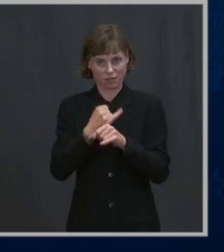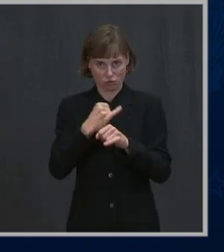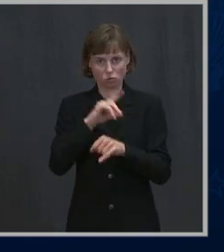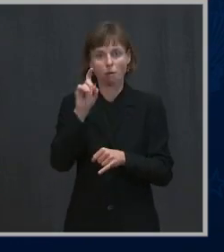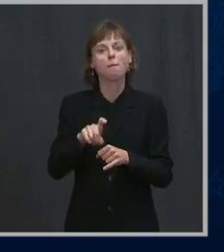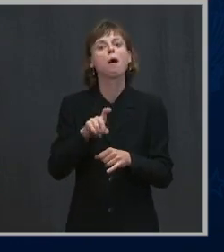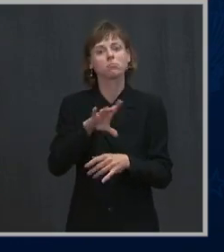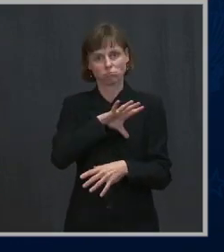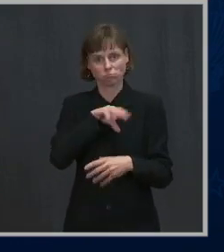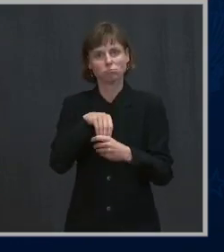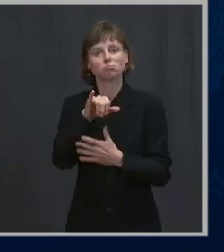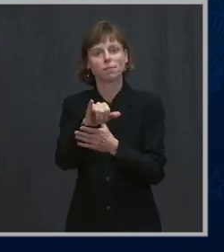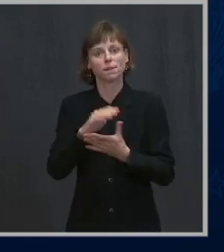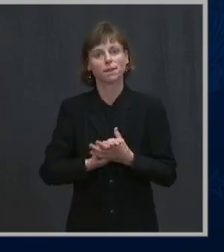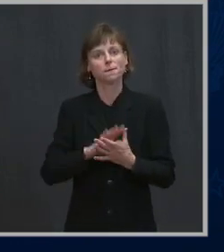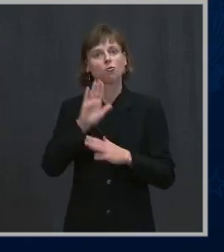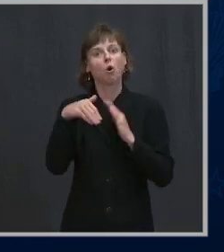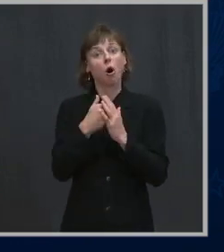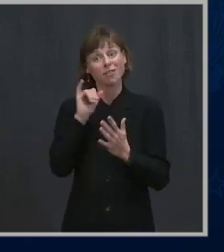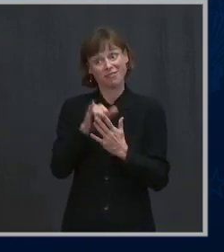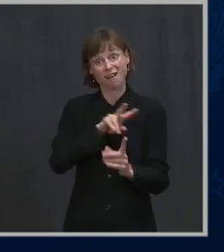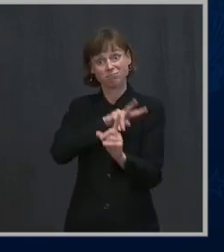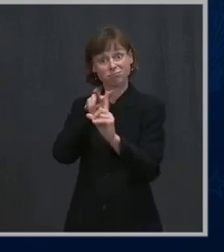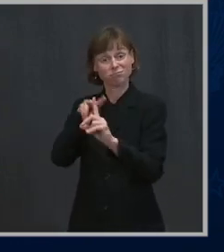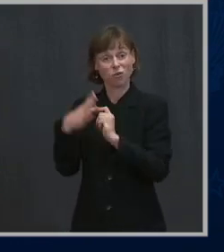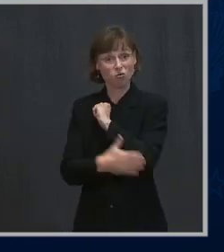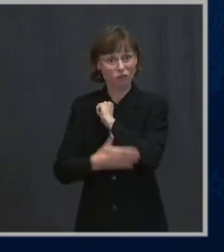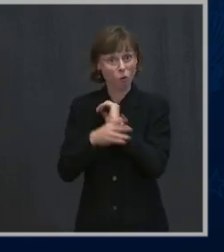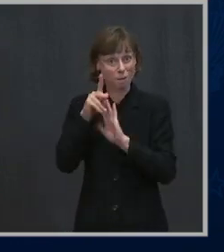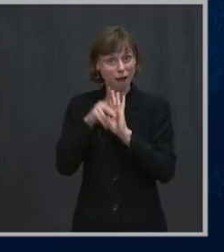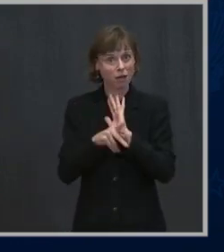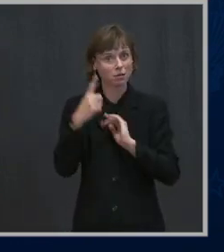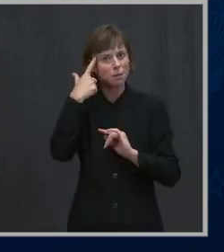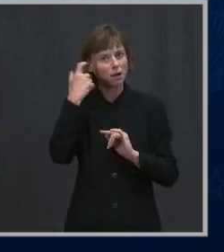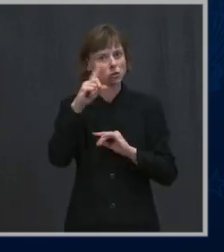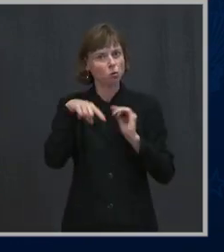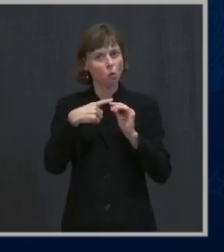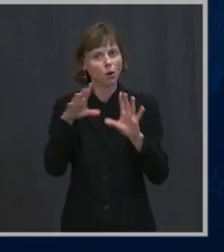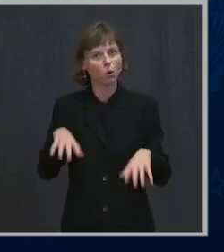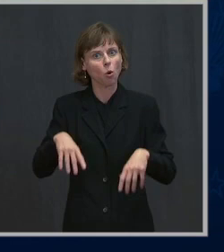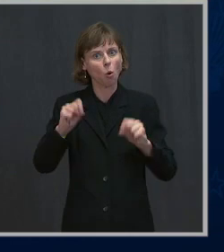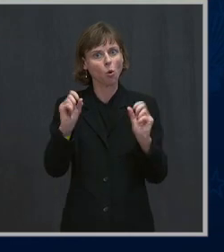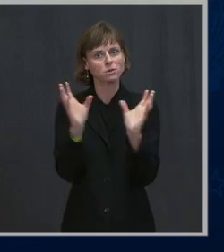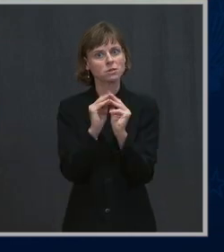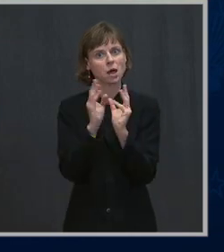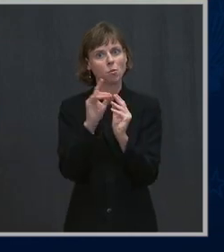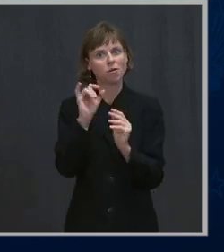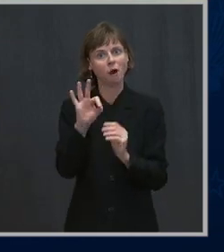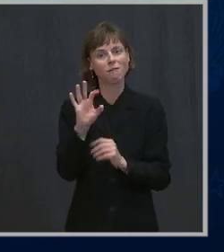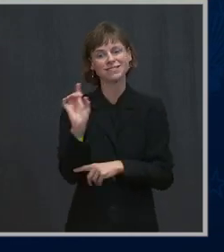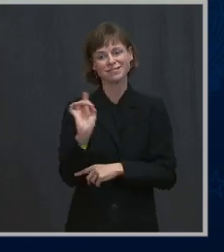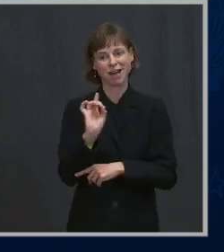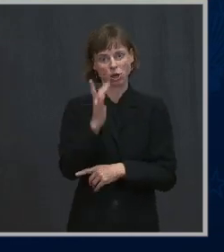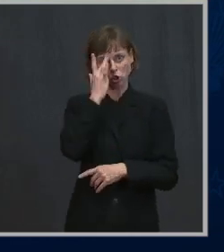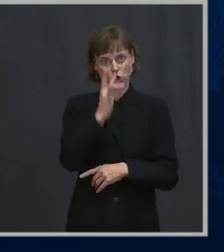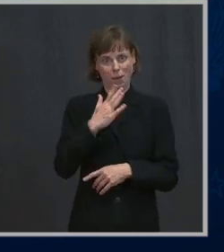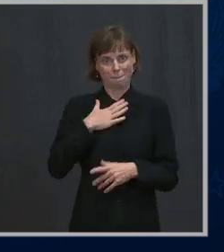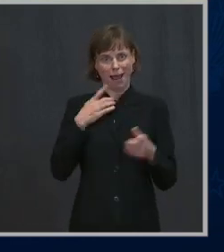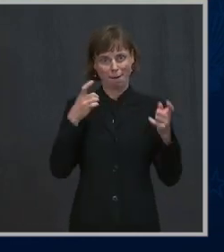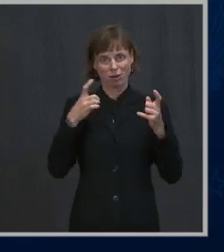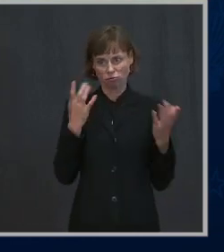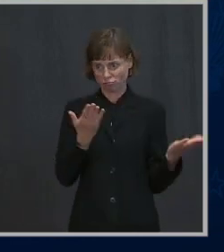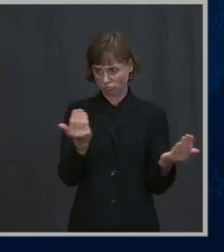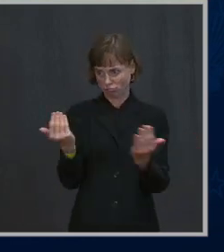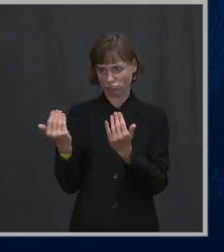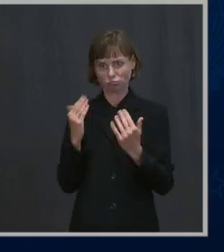all this matters to foreign policy because when we host the summit of democracies early in my administration to rally the nations of the